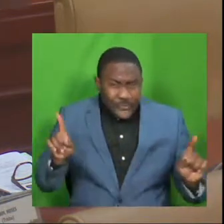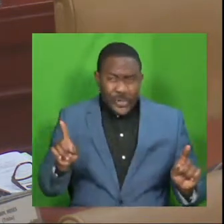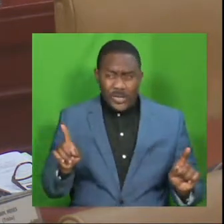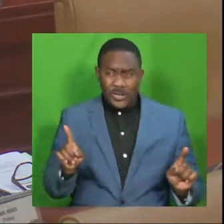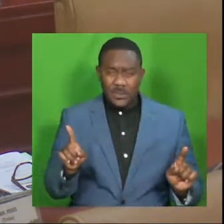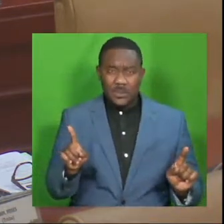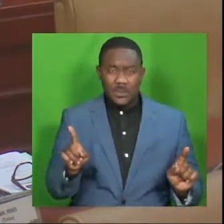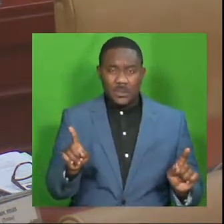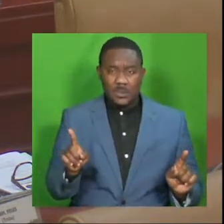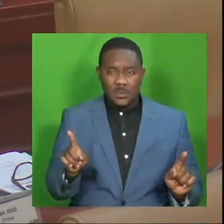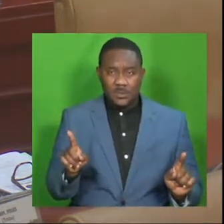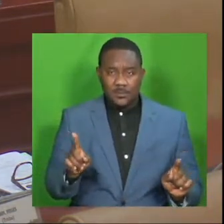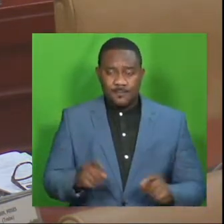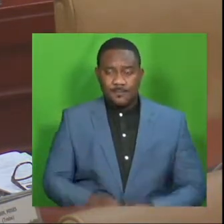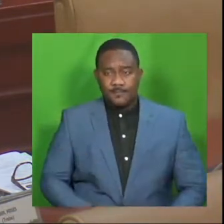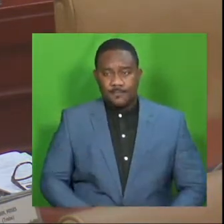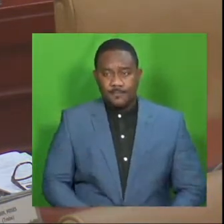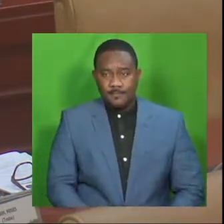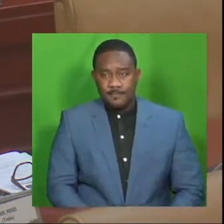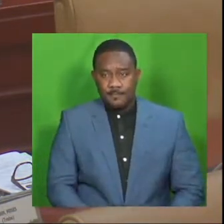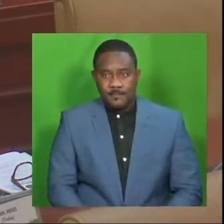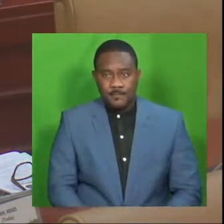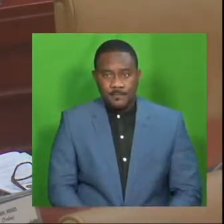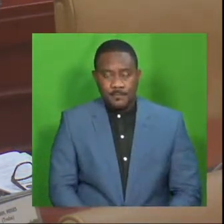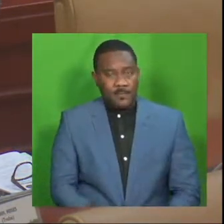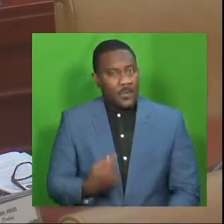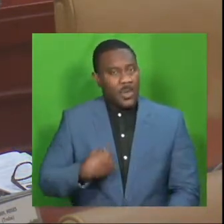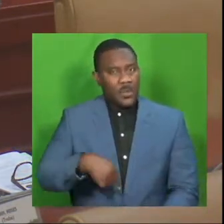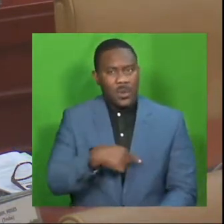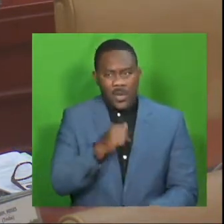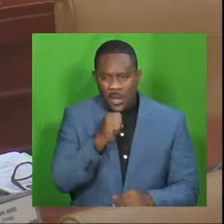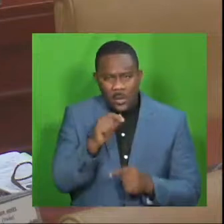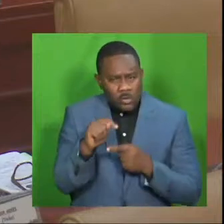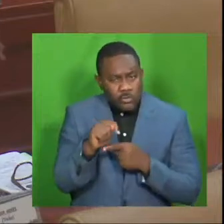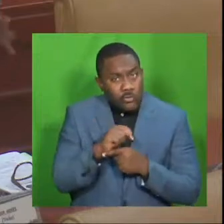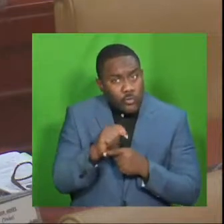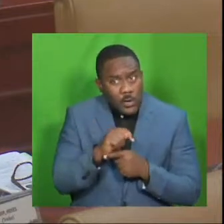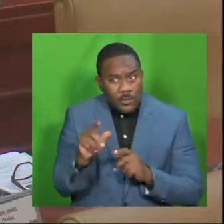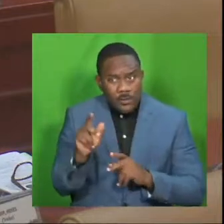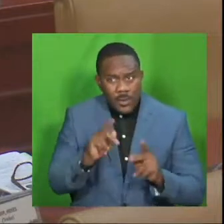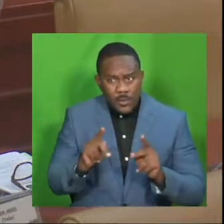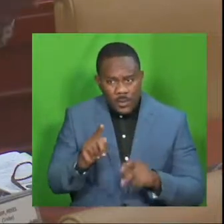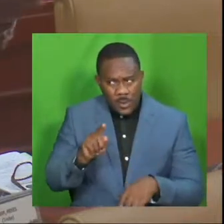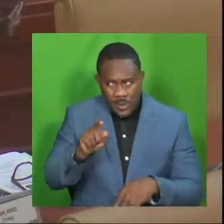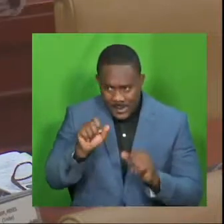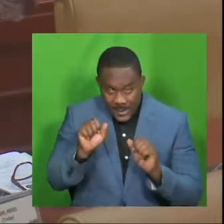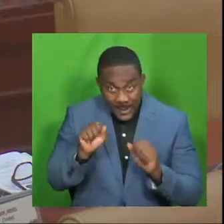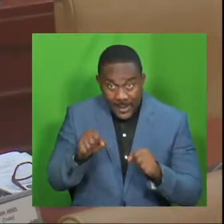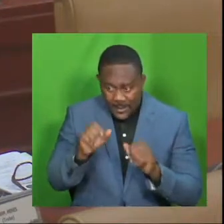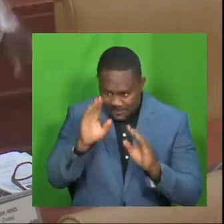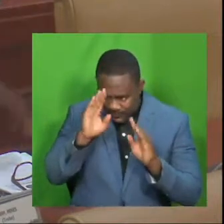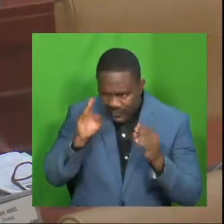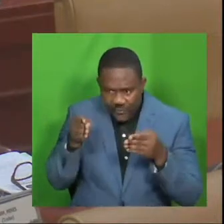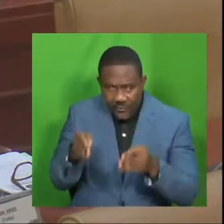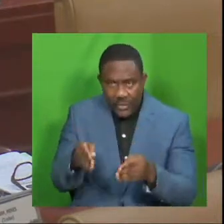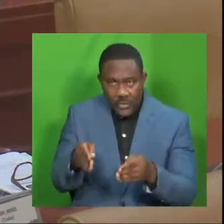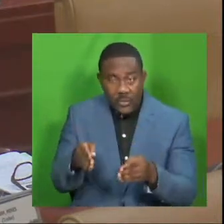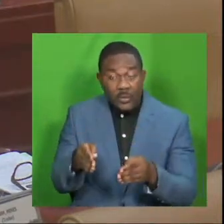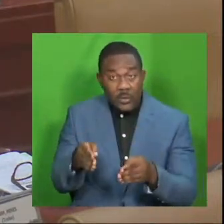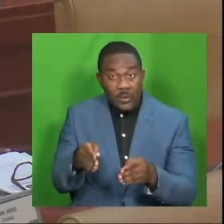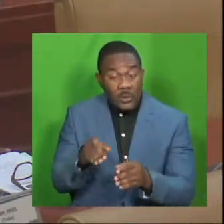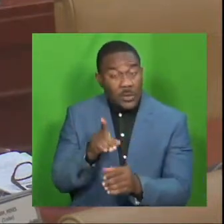are really, really in trouble. We are not training people such that they will pay attention to the physically